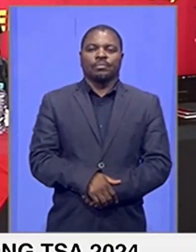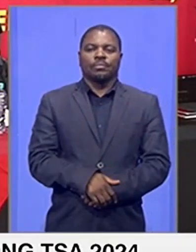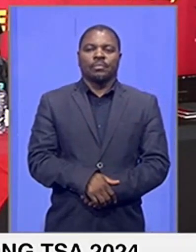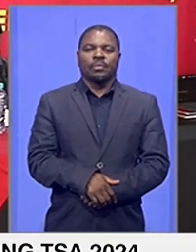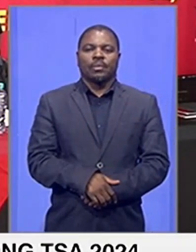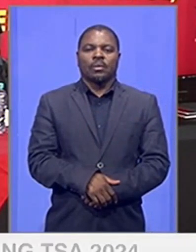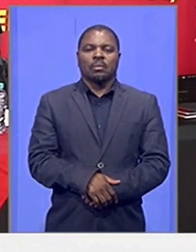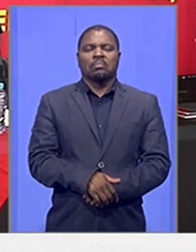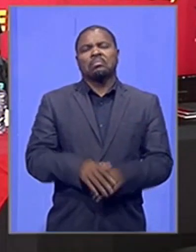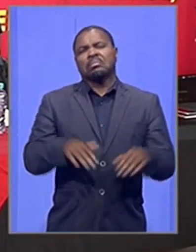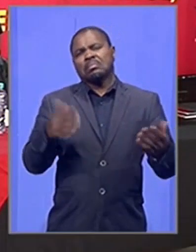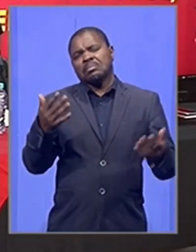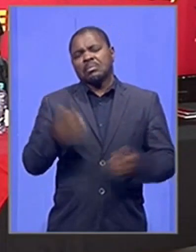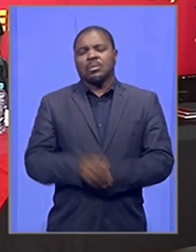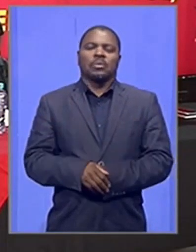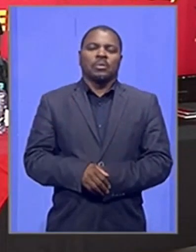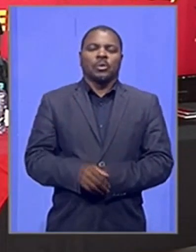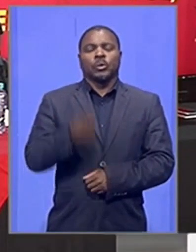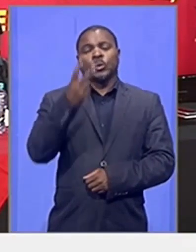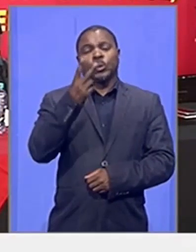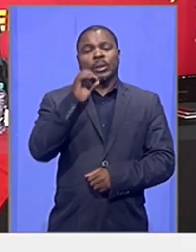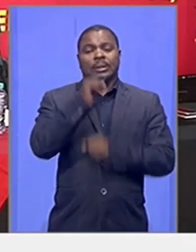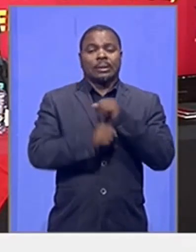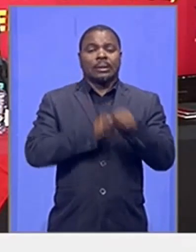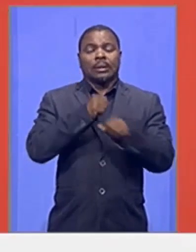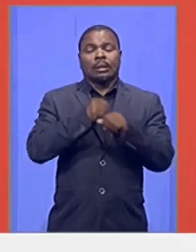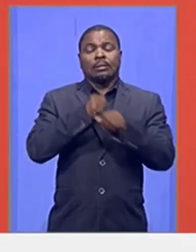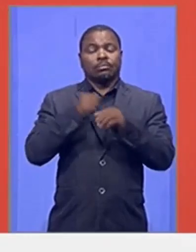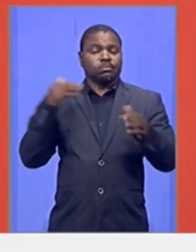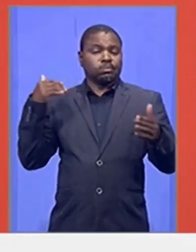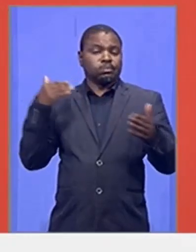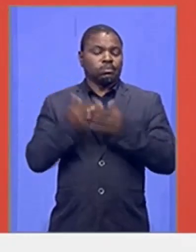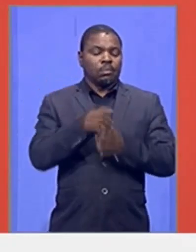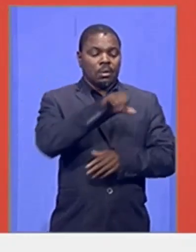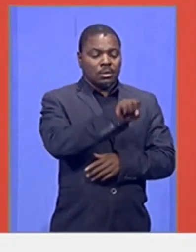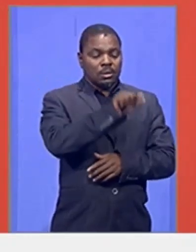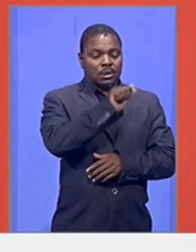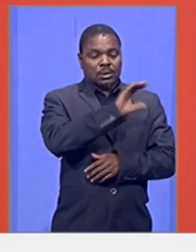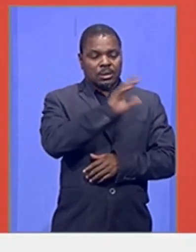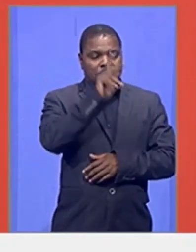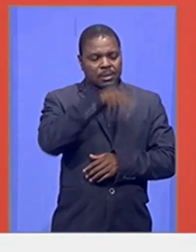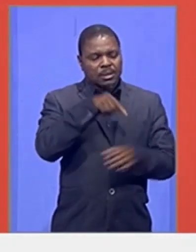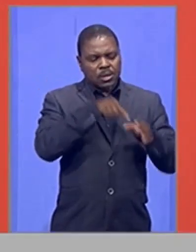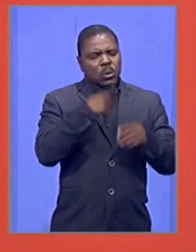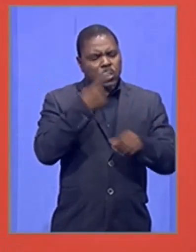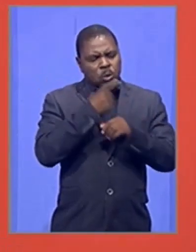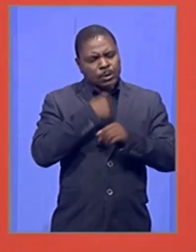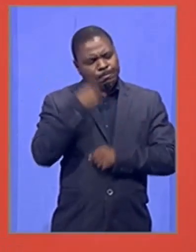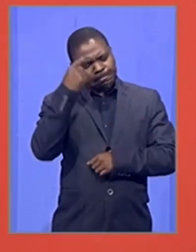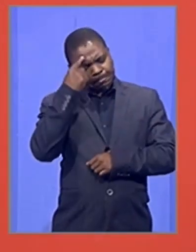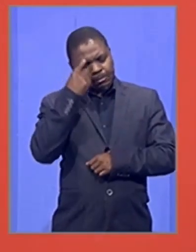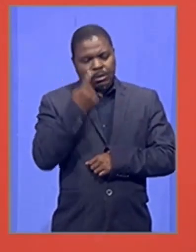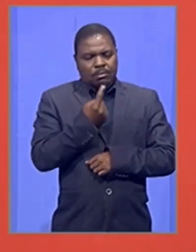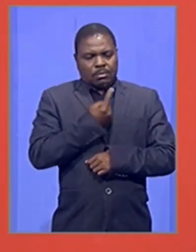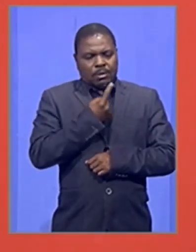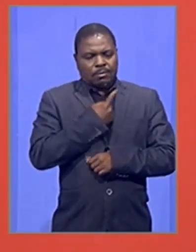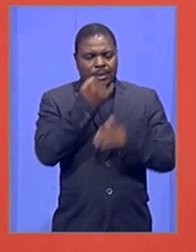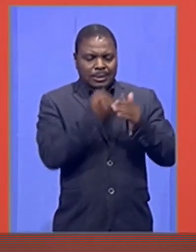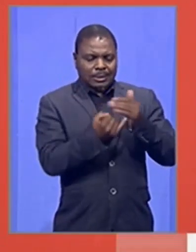se le nako e ka bang dilemo tse 20 mokga wa makomonisi o ntse o hlahisa mohopolo wa ho iketela dikgetho tsa naha